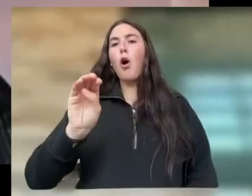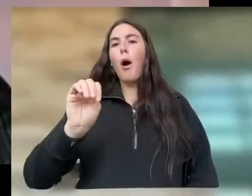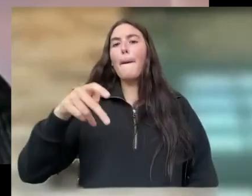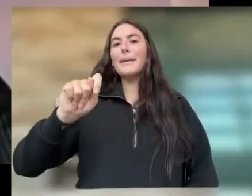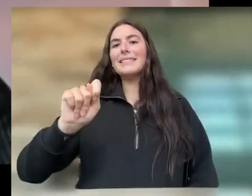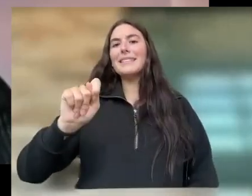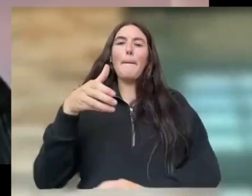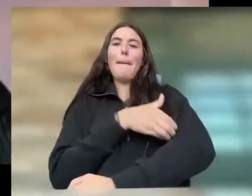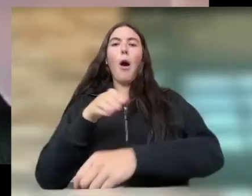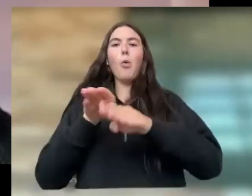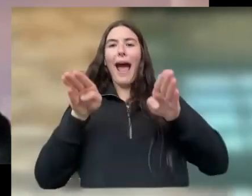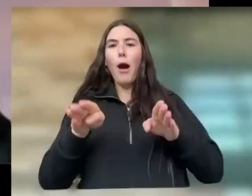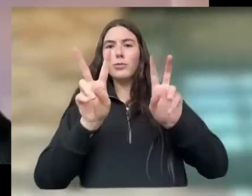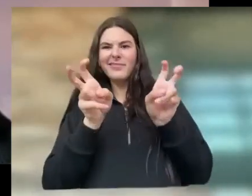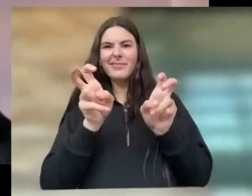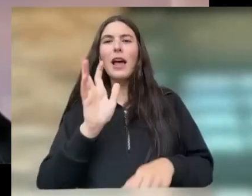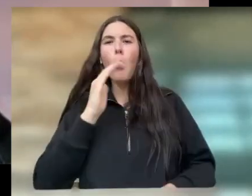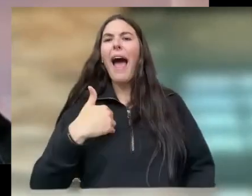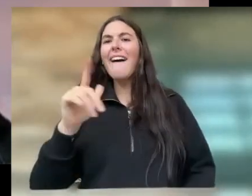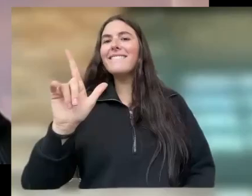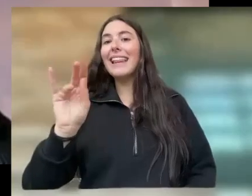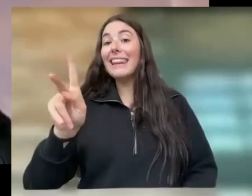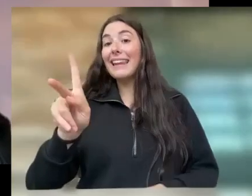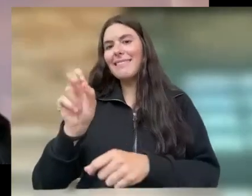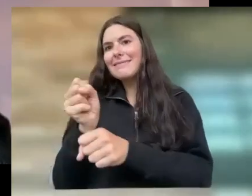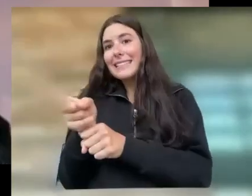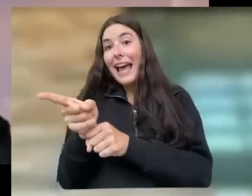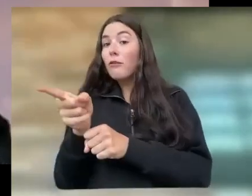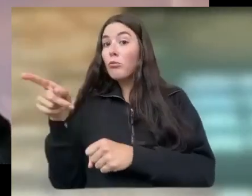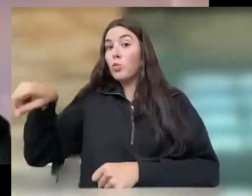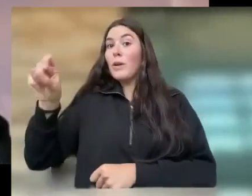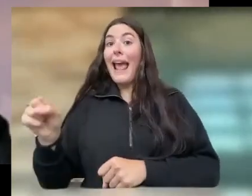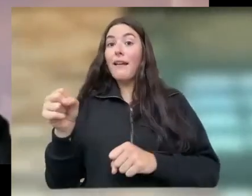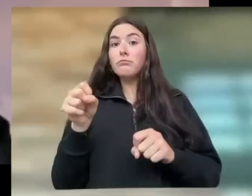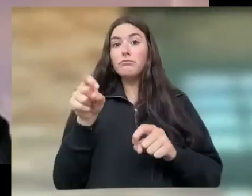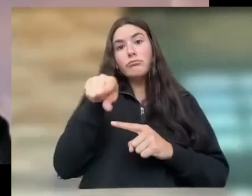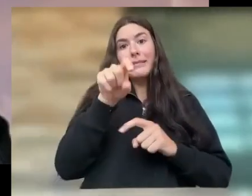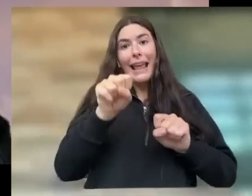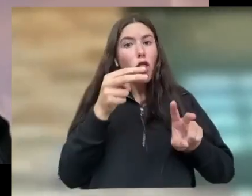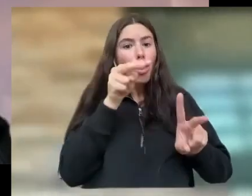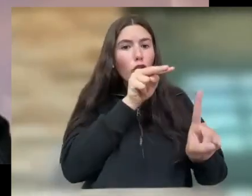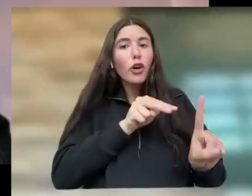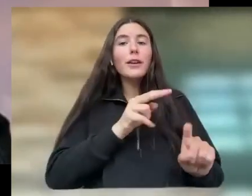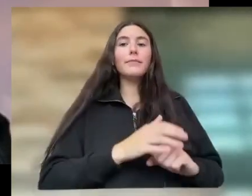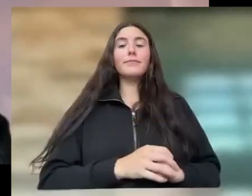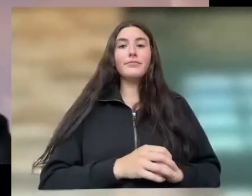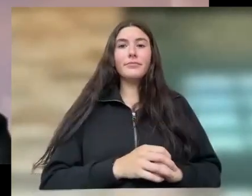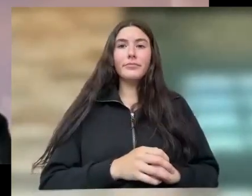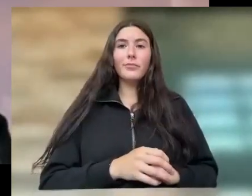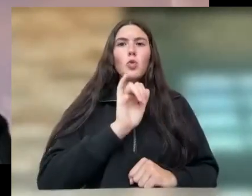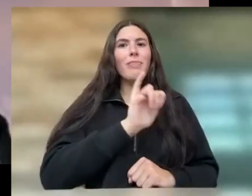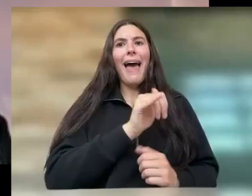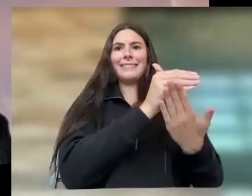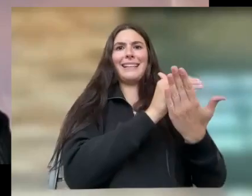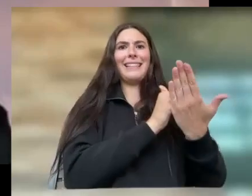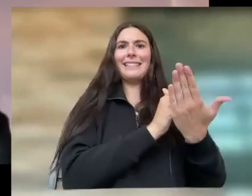link for that and invite everyone to explore that possibility, because that is a list of tried,